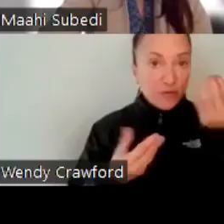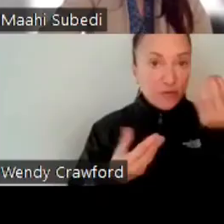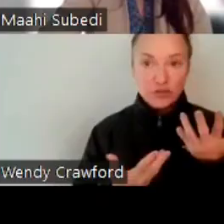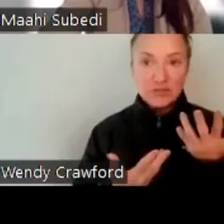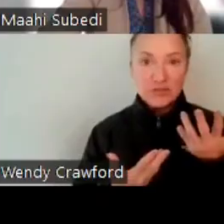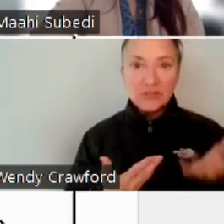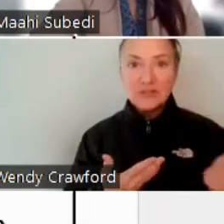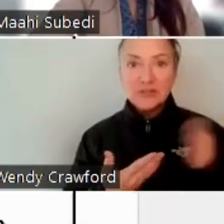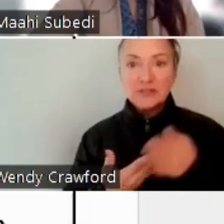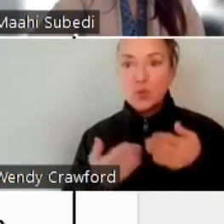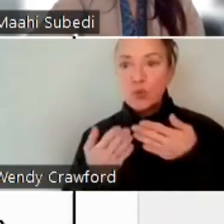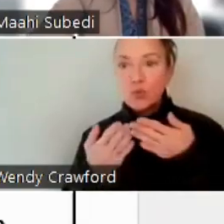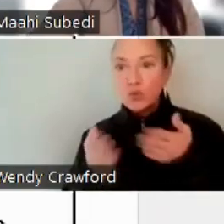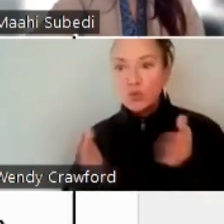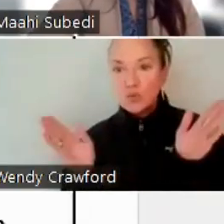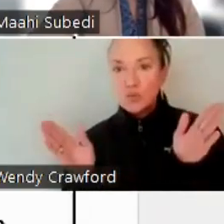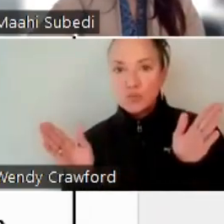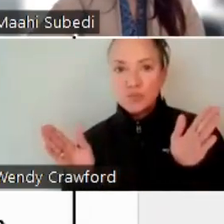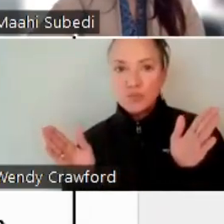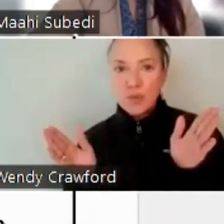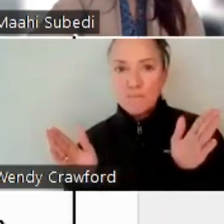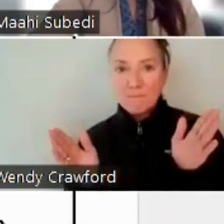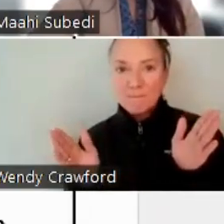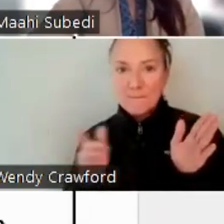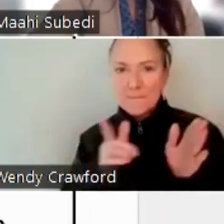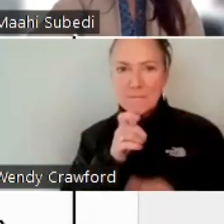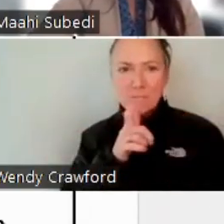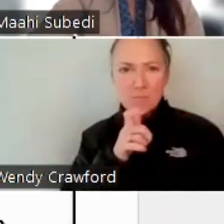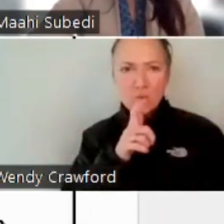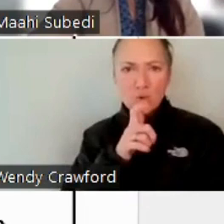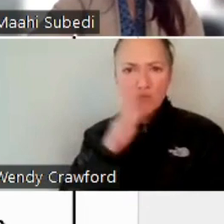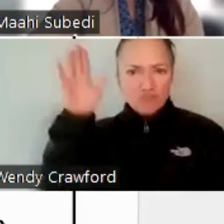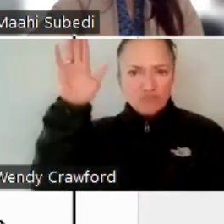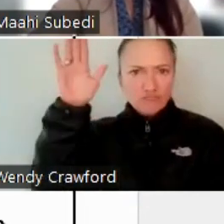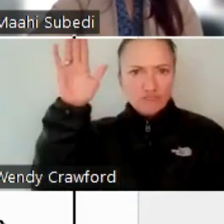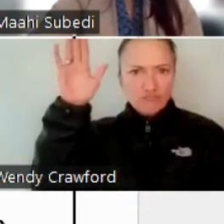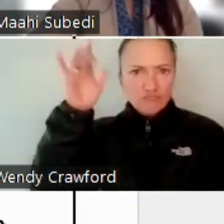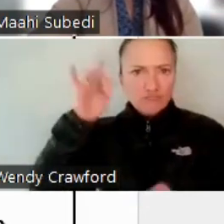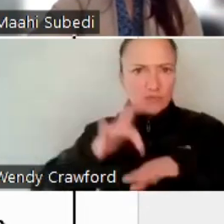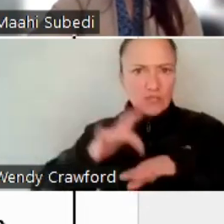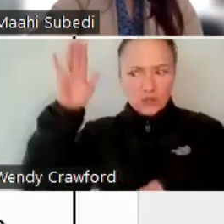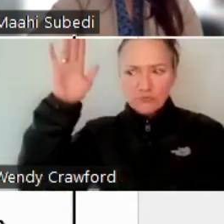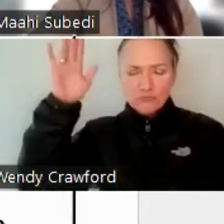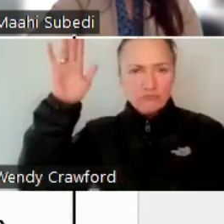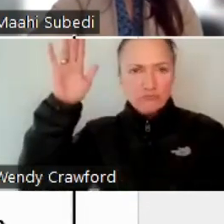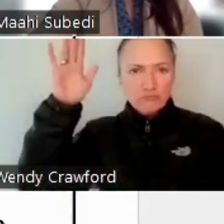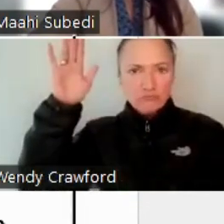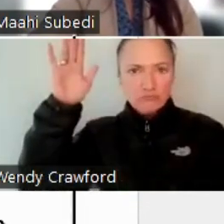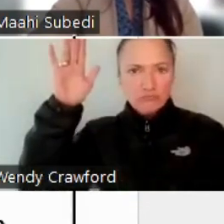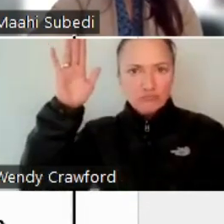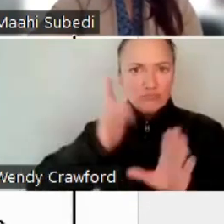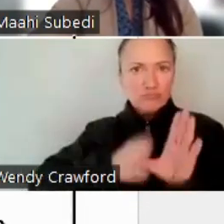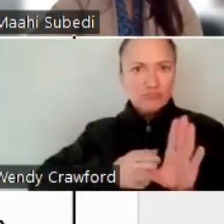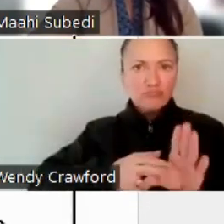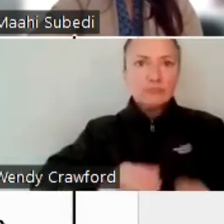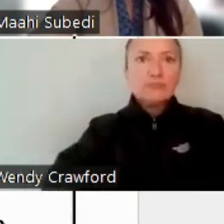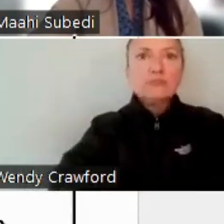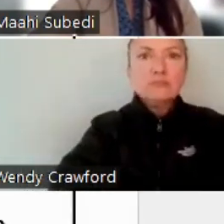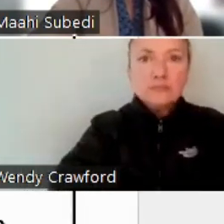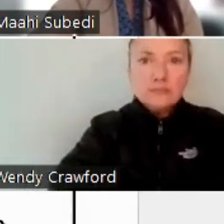group at large. Everyone who's been here before, hands up if you've been here before. If you're some returning